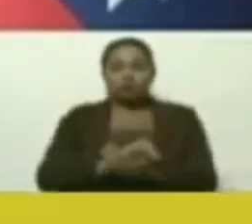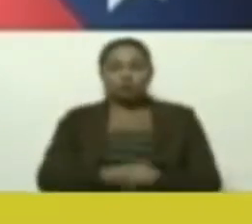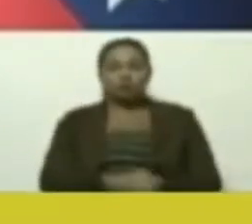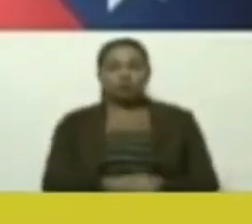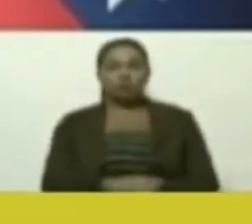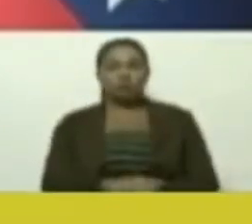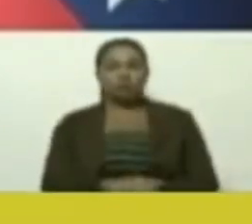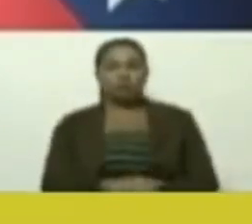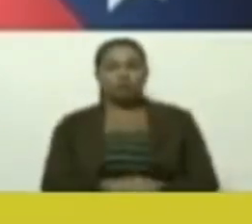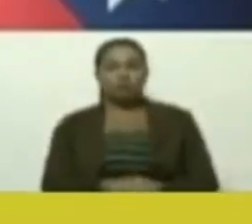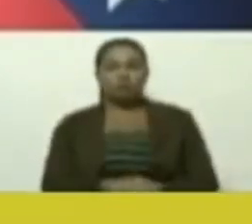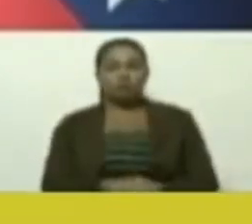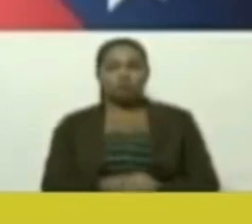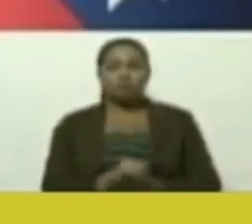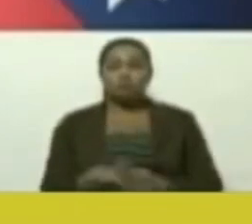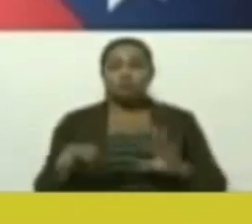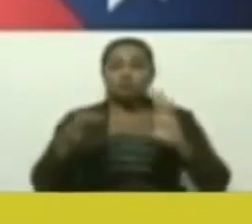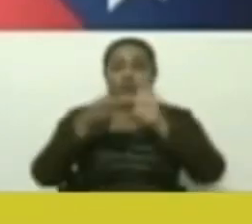have to defend cooperation,